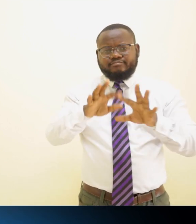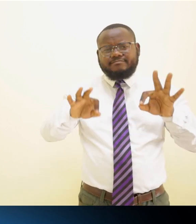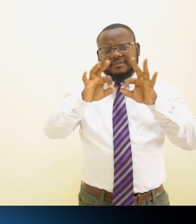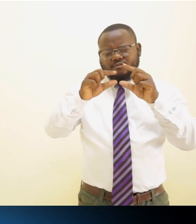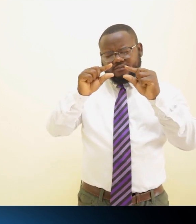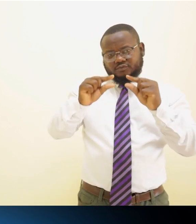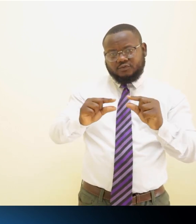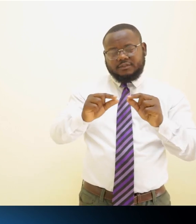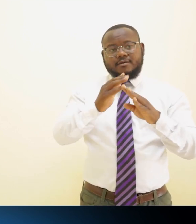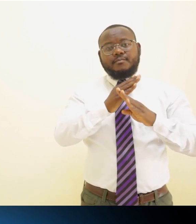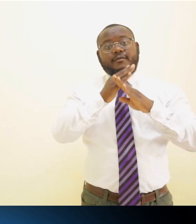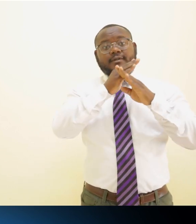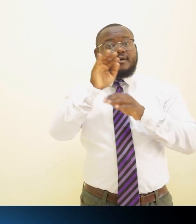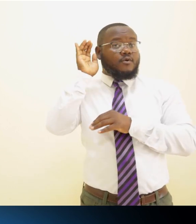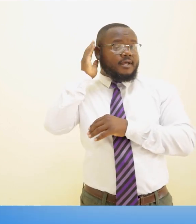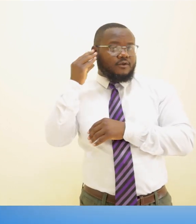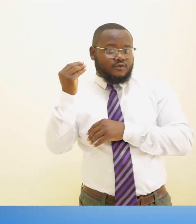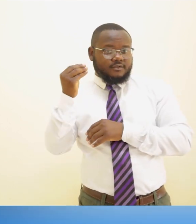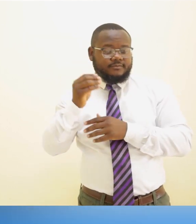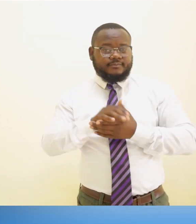preventable hearing loss.